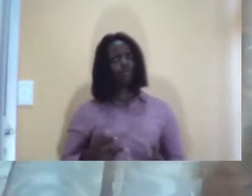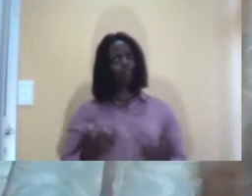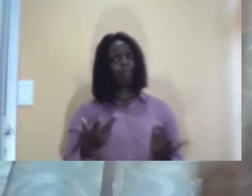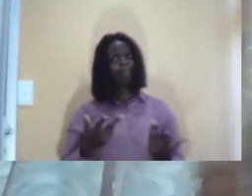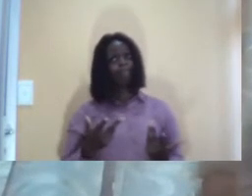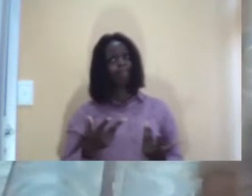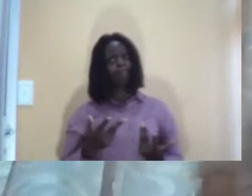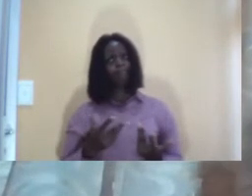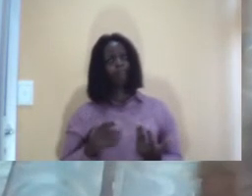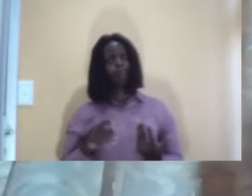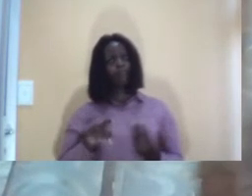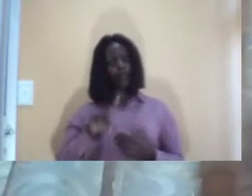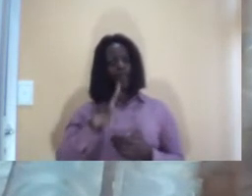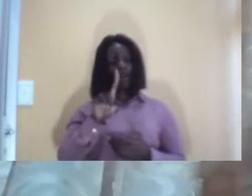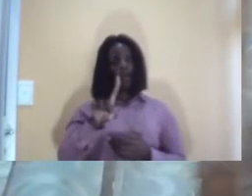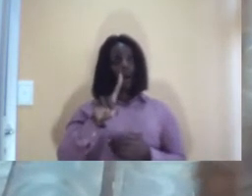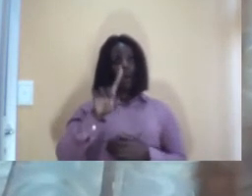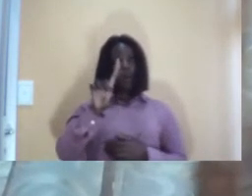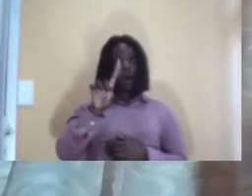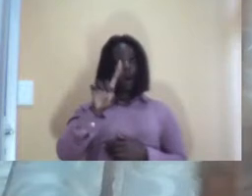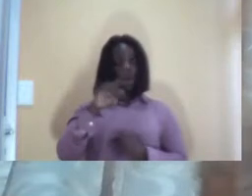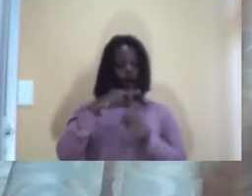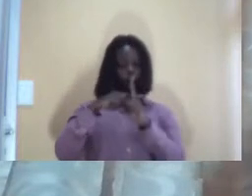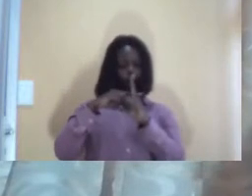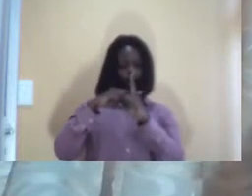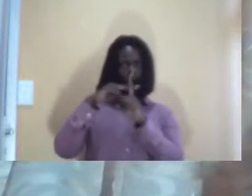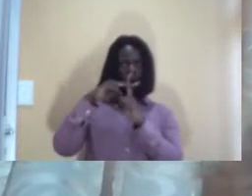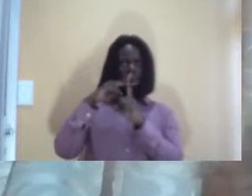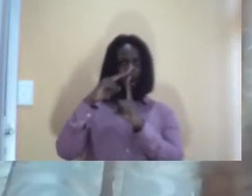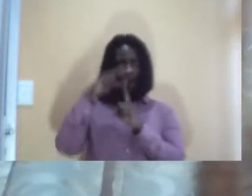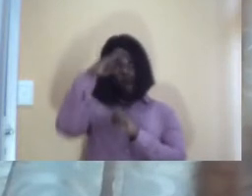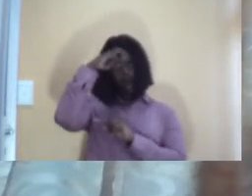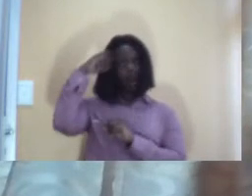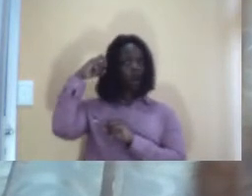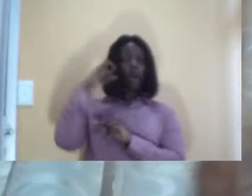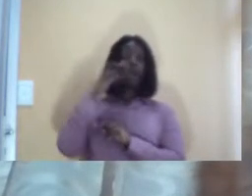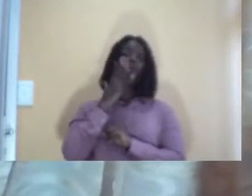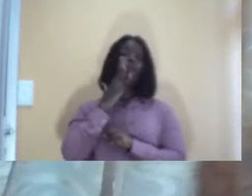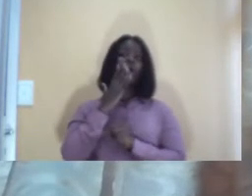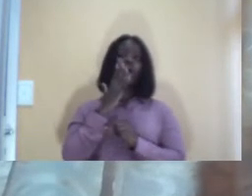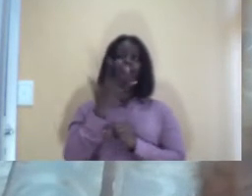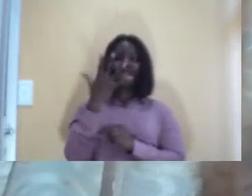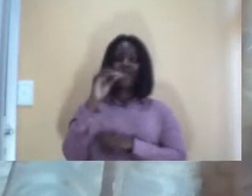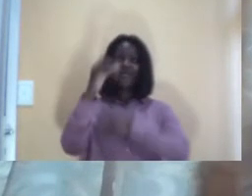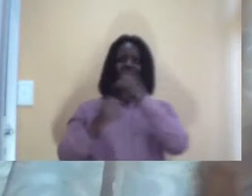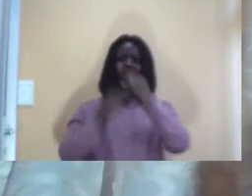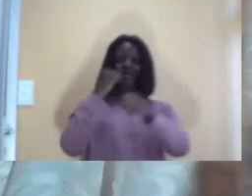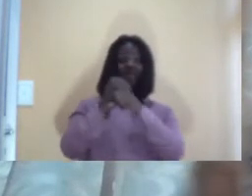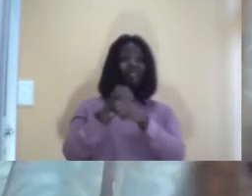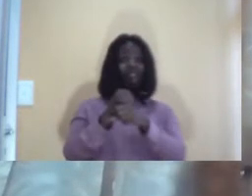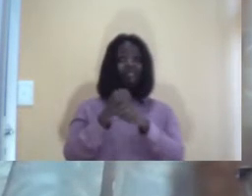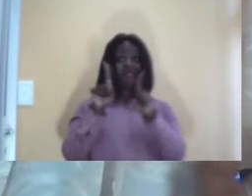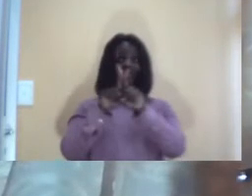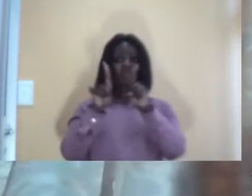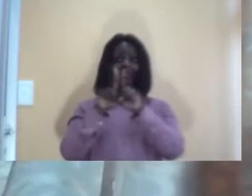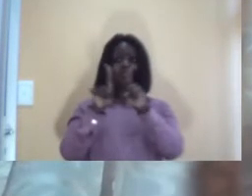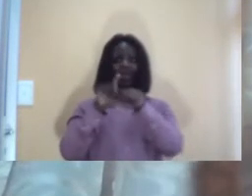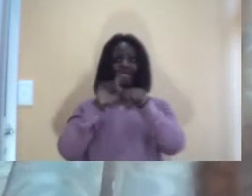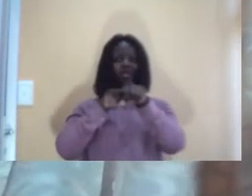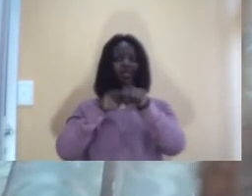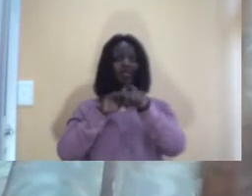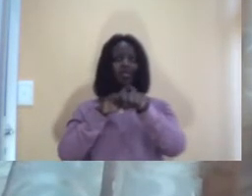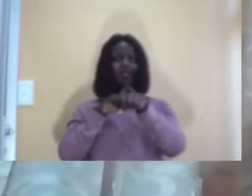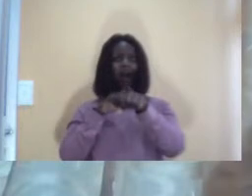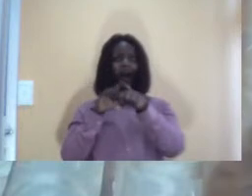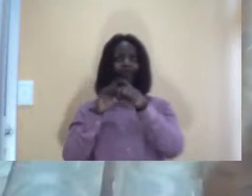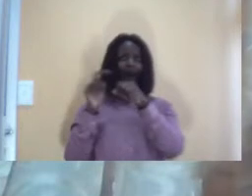of 1 degree Celsius in temperature over the past 50 years, as well as warmer winters with